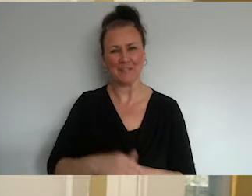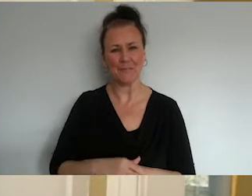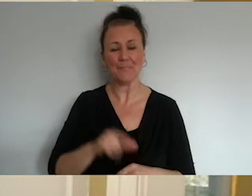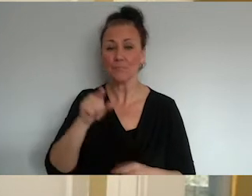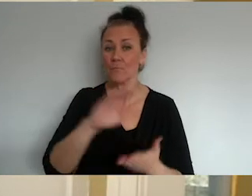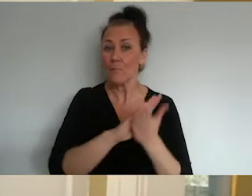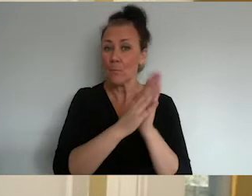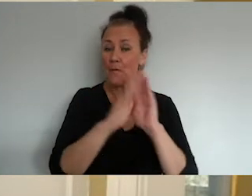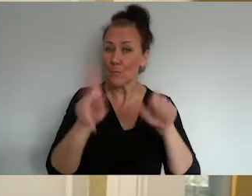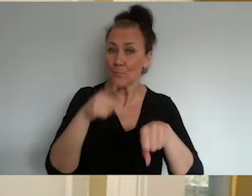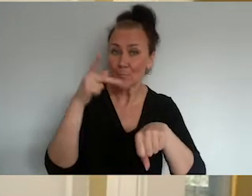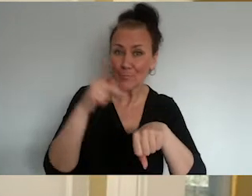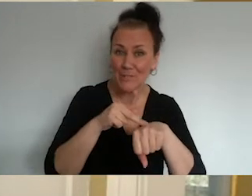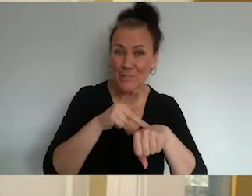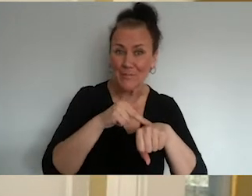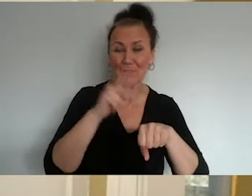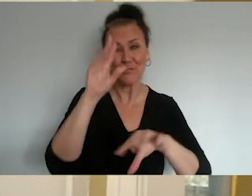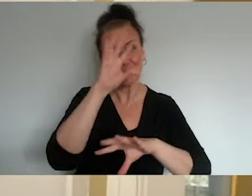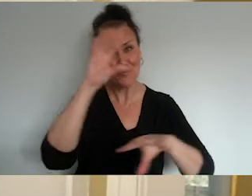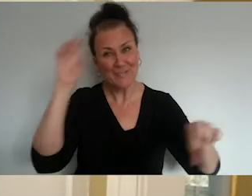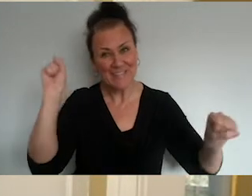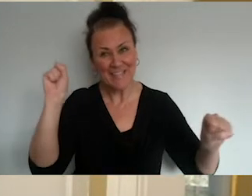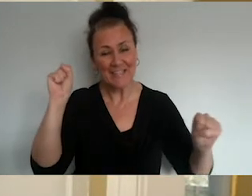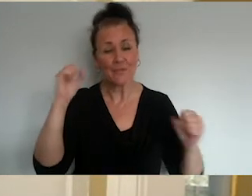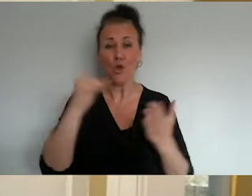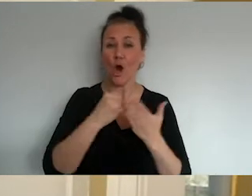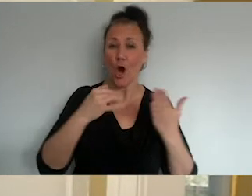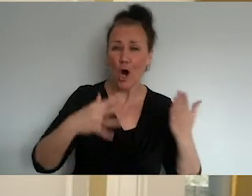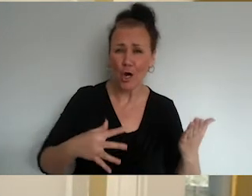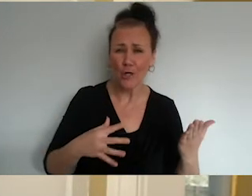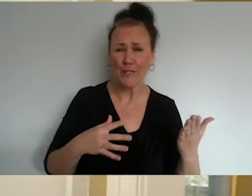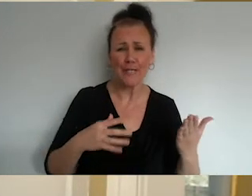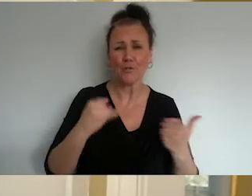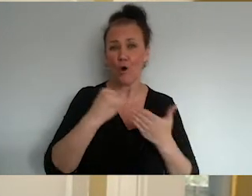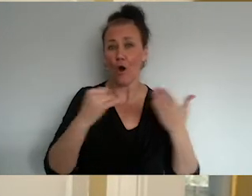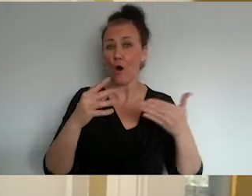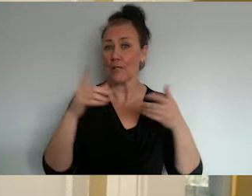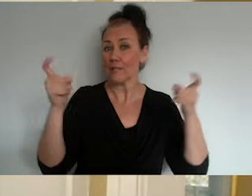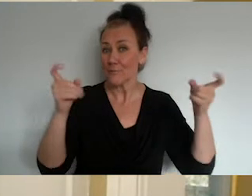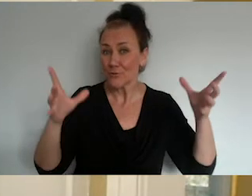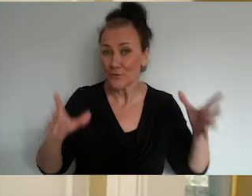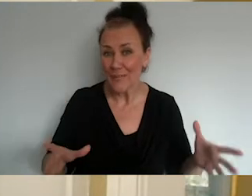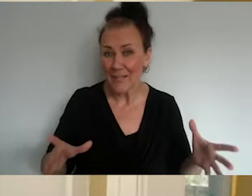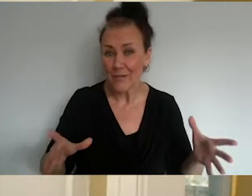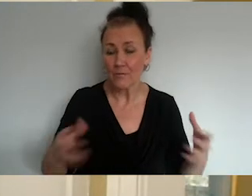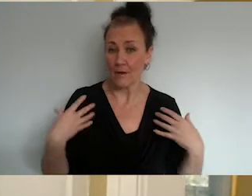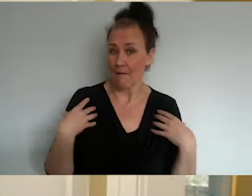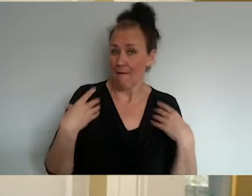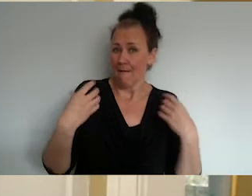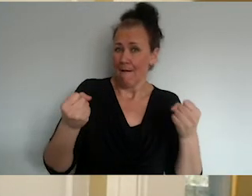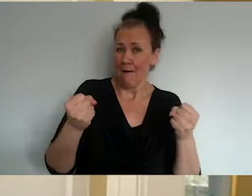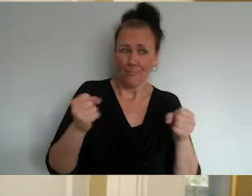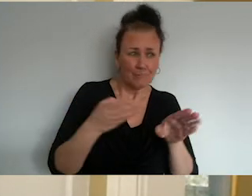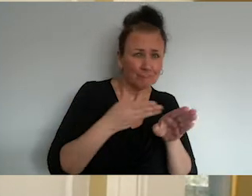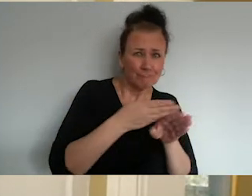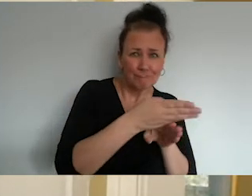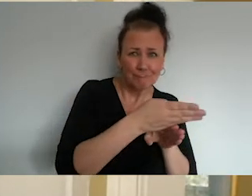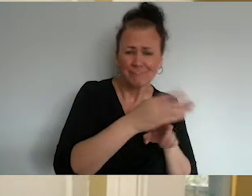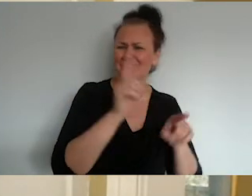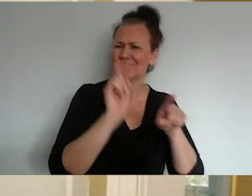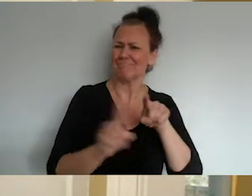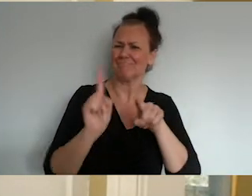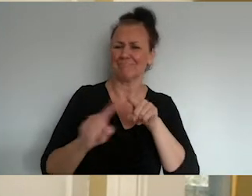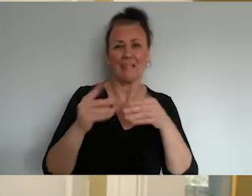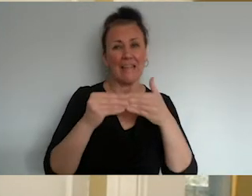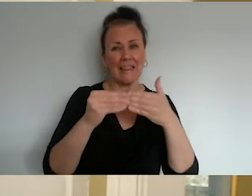as principals and superintendents, as artists and art administrators, as psychologists and health practitioners, and